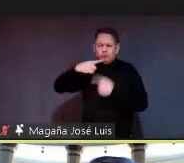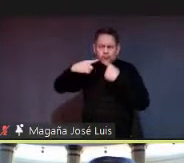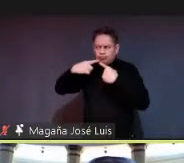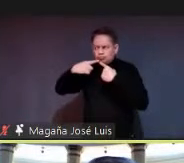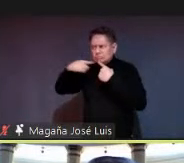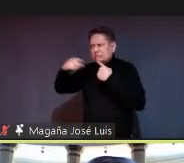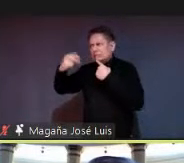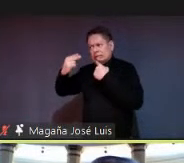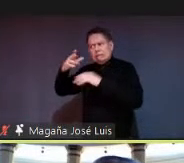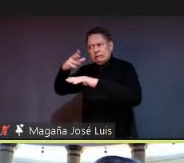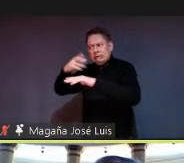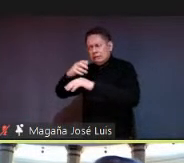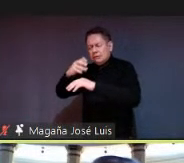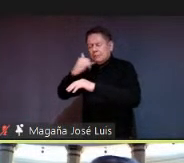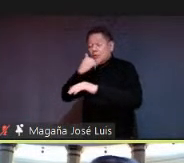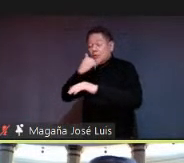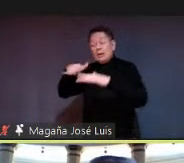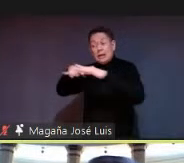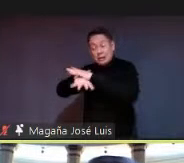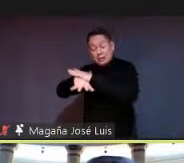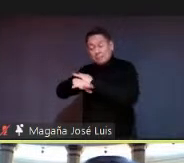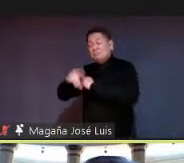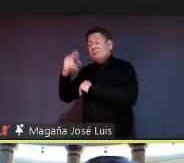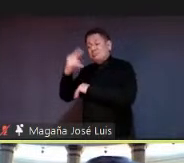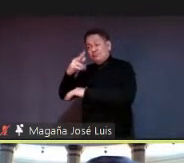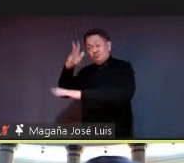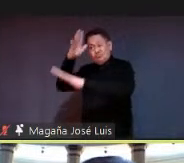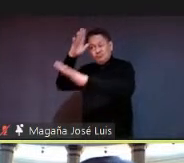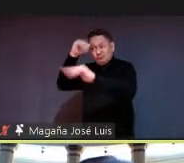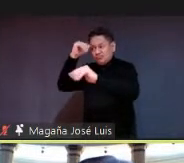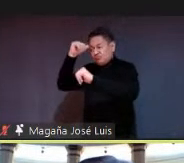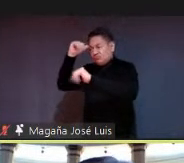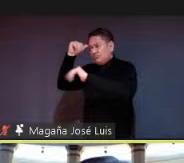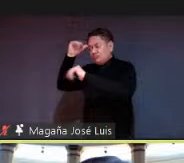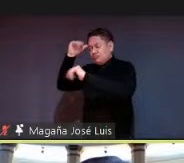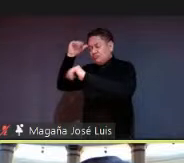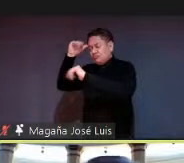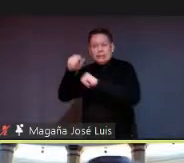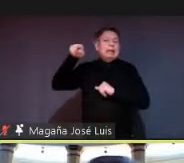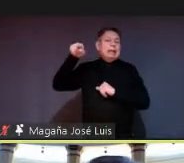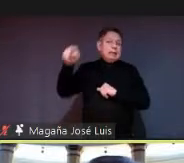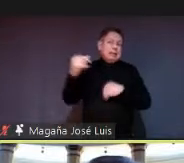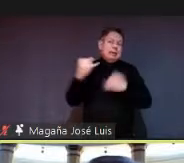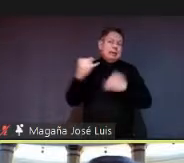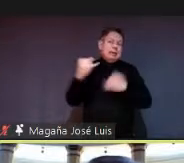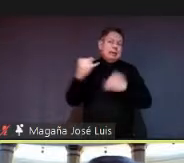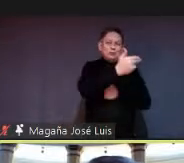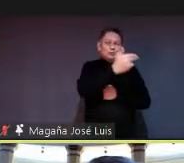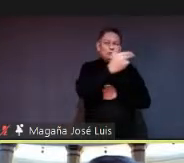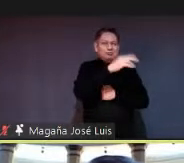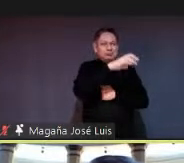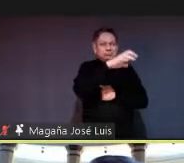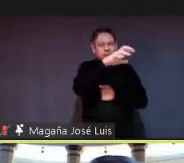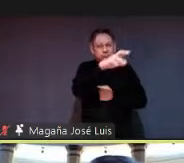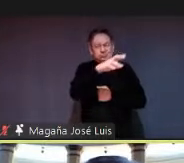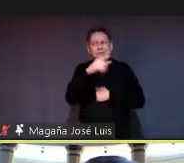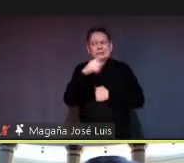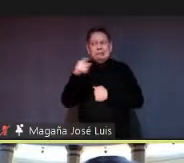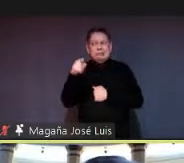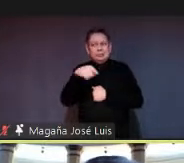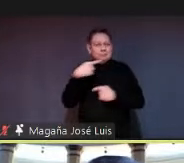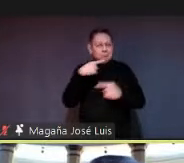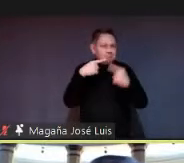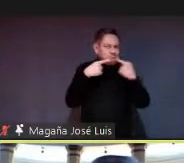ongoing improvement of education quality, with licensing of university healthcare institutions and